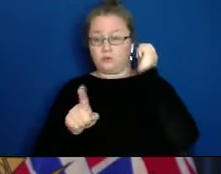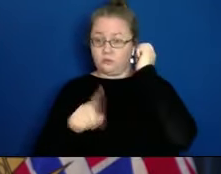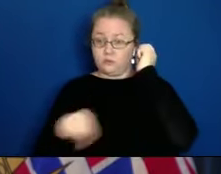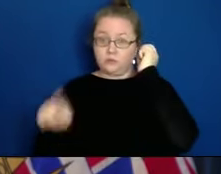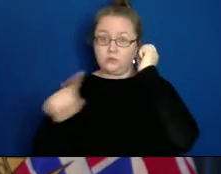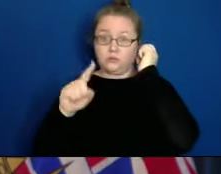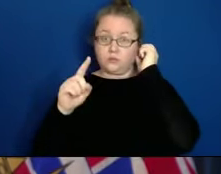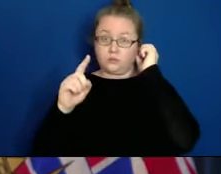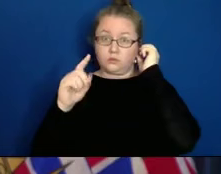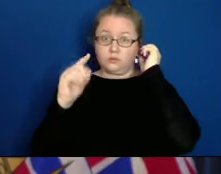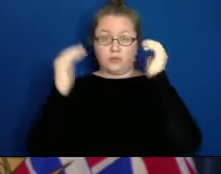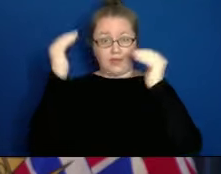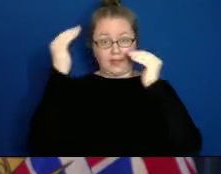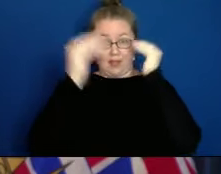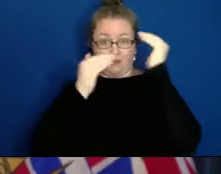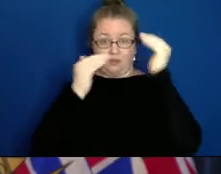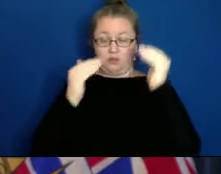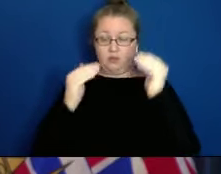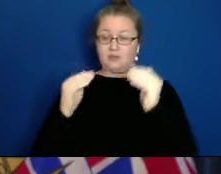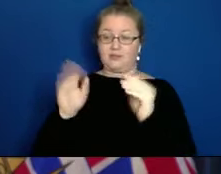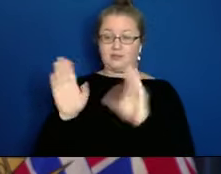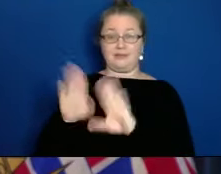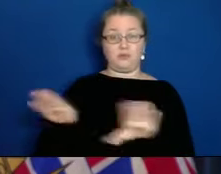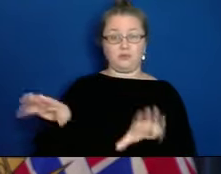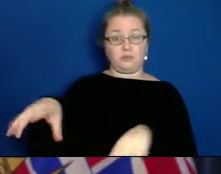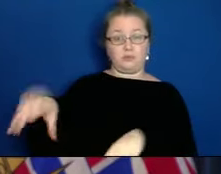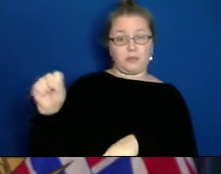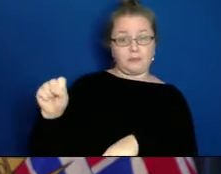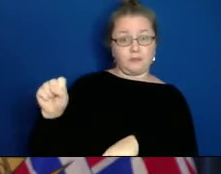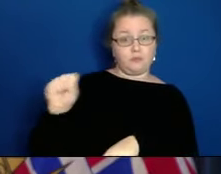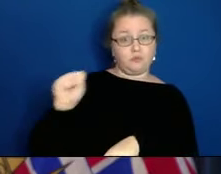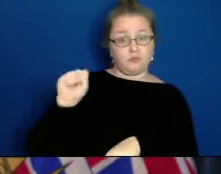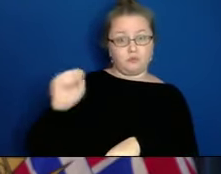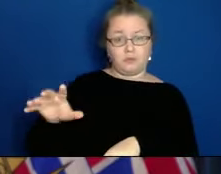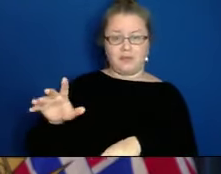are important to manage safely as well.